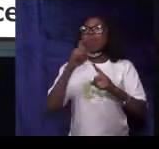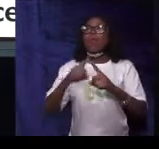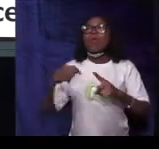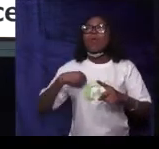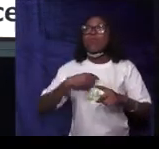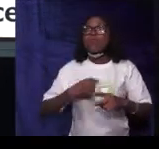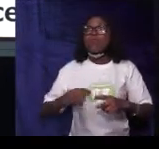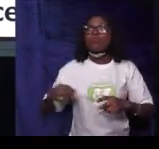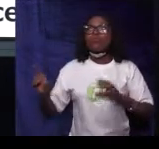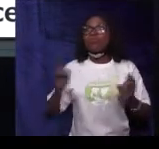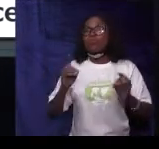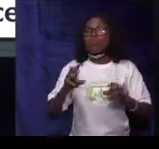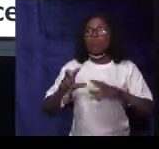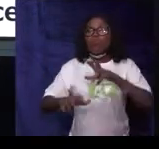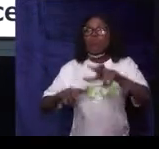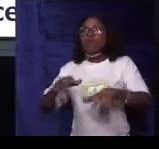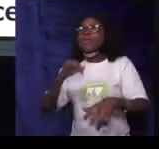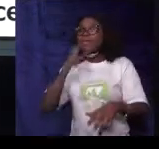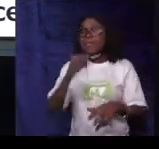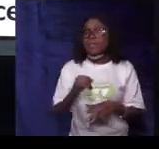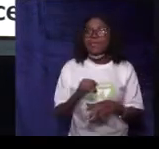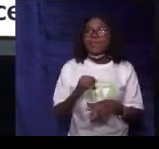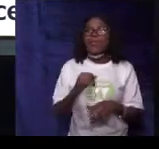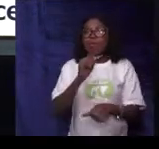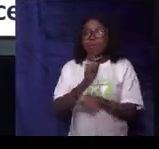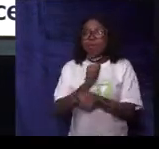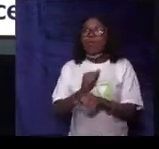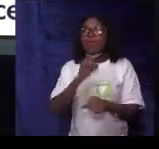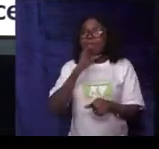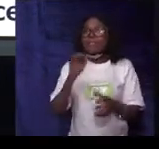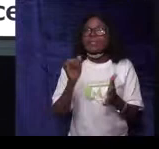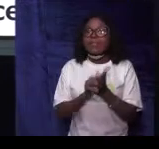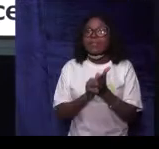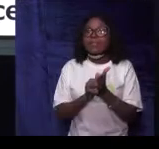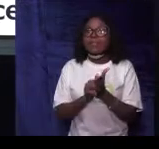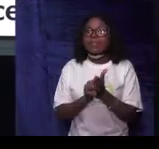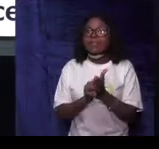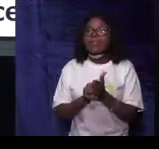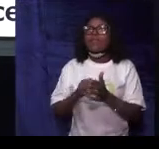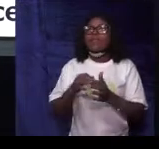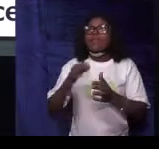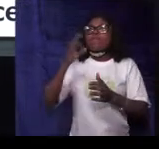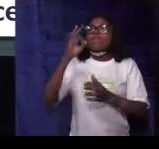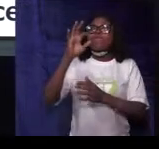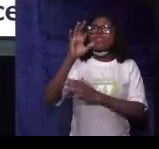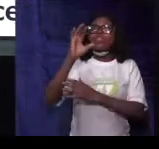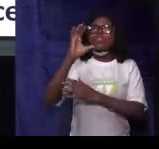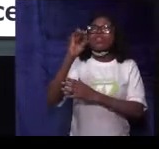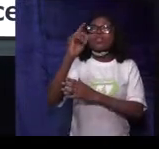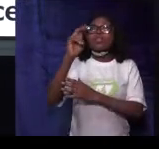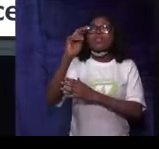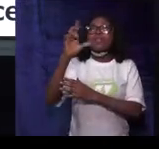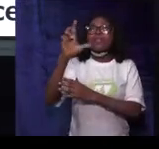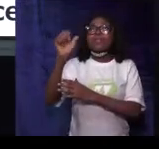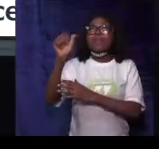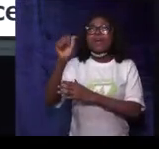our muscles when we do work is dash. Options: frictional